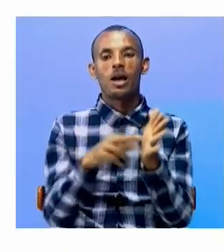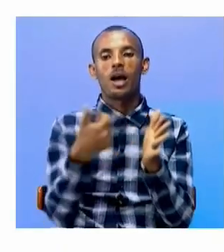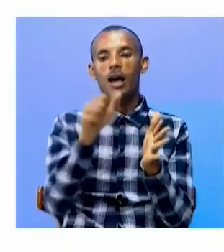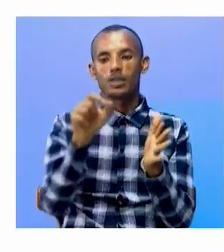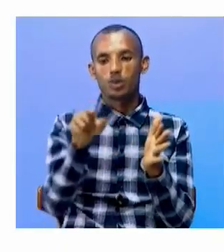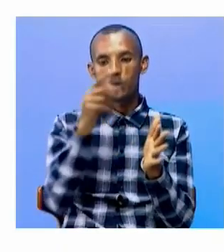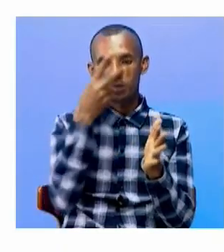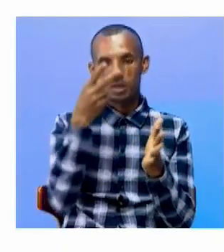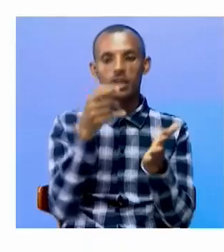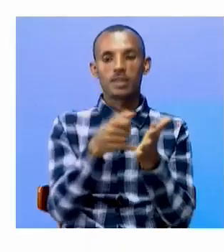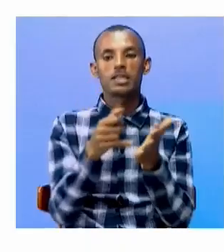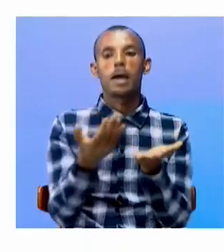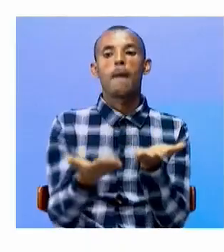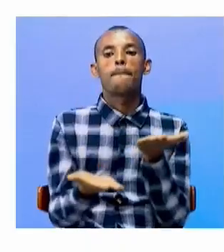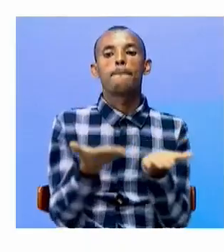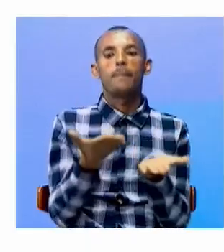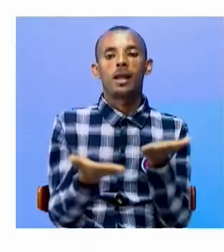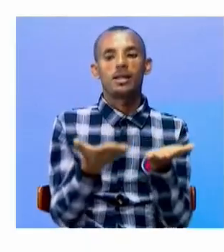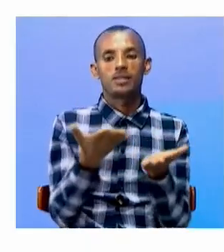And